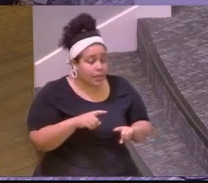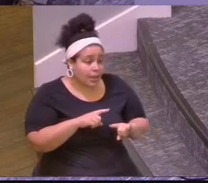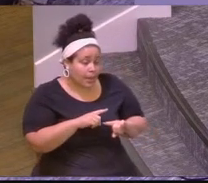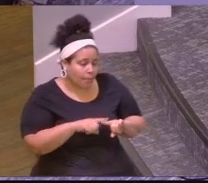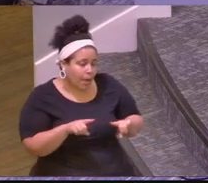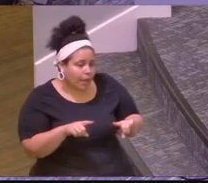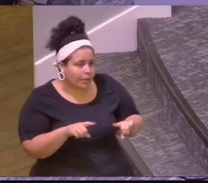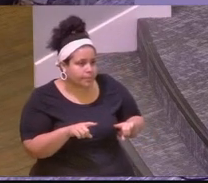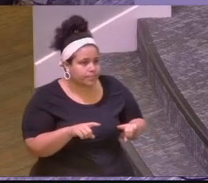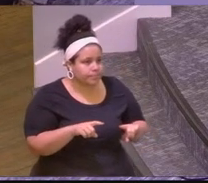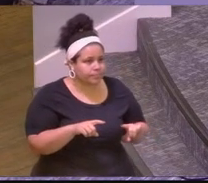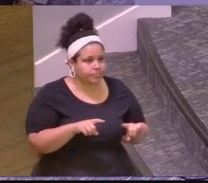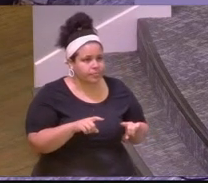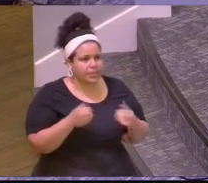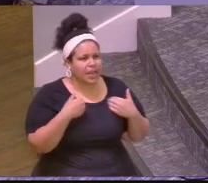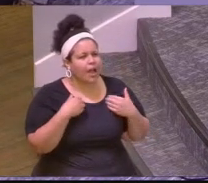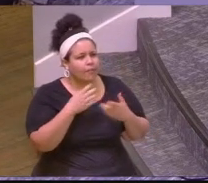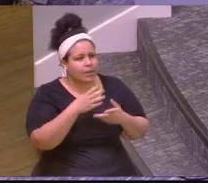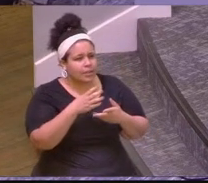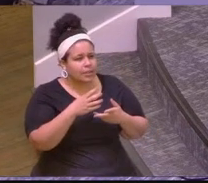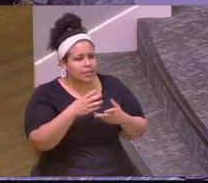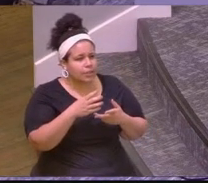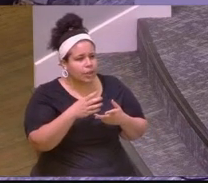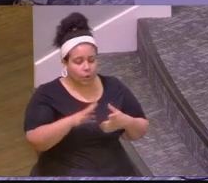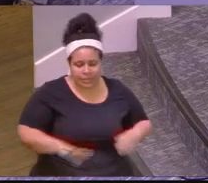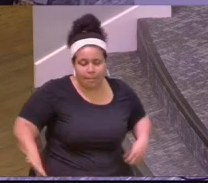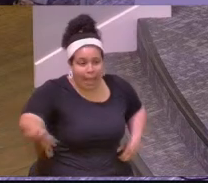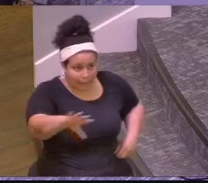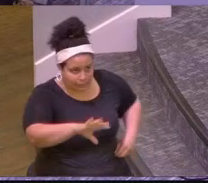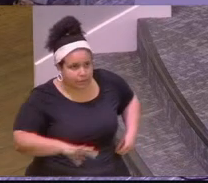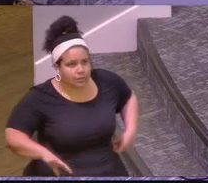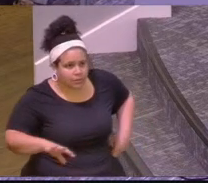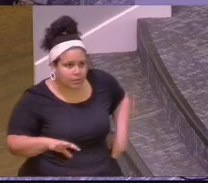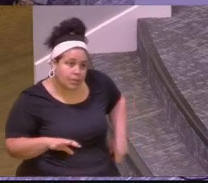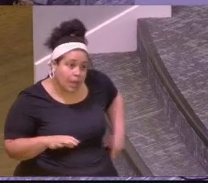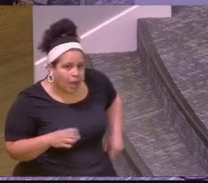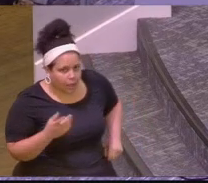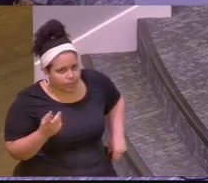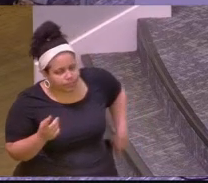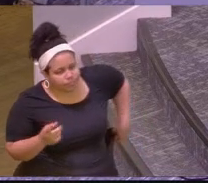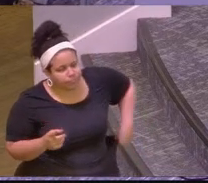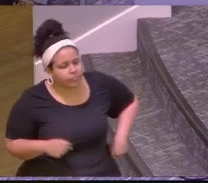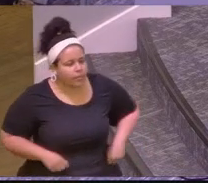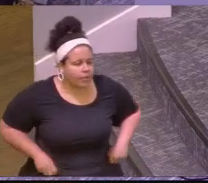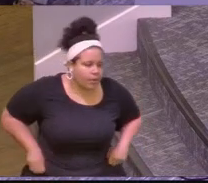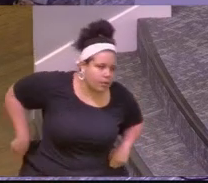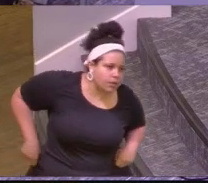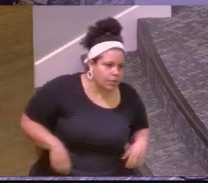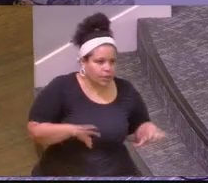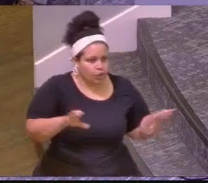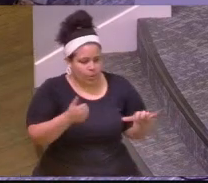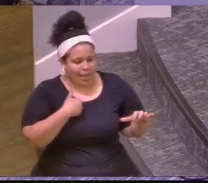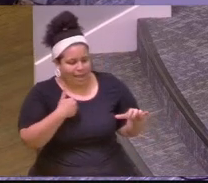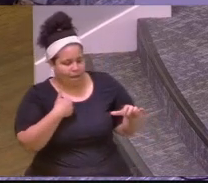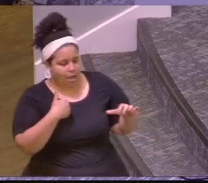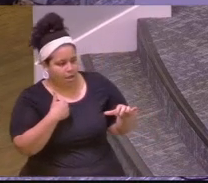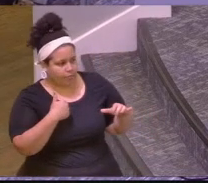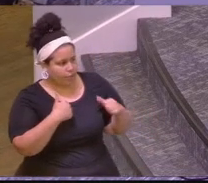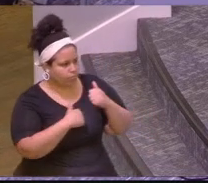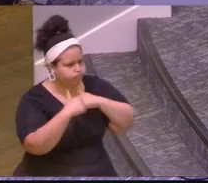And having space may make the difference of do we have the construction trades now or 15 years from